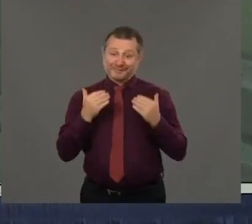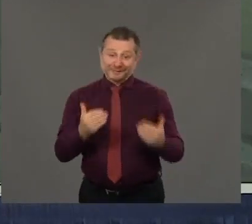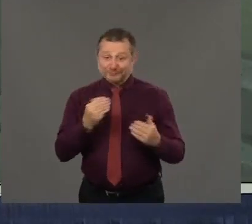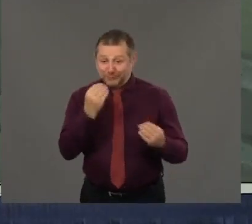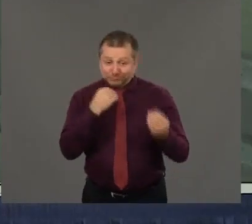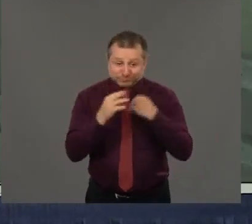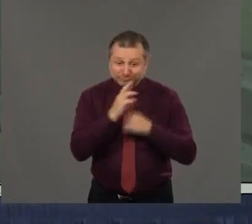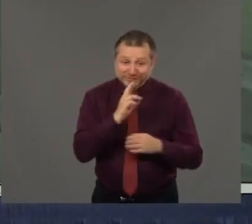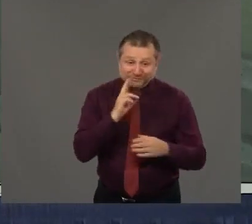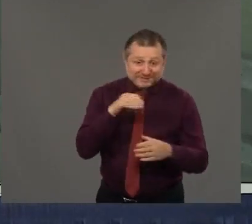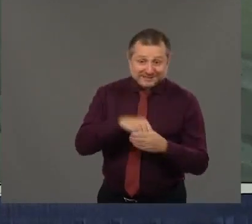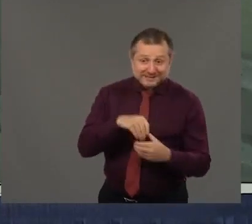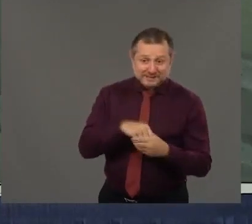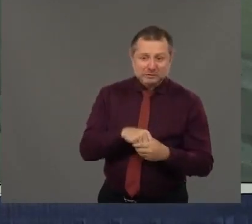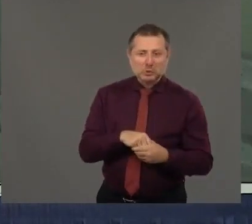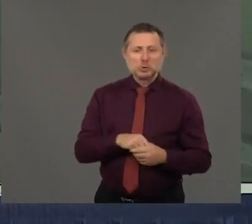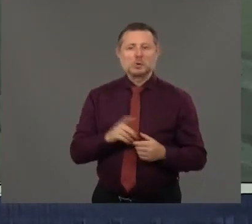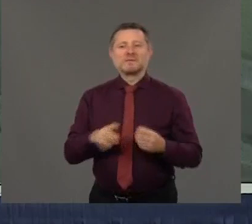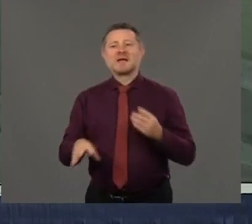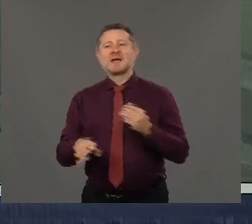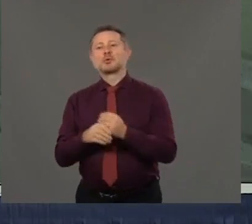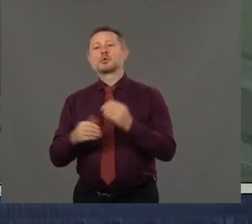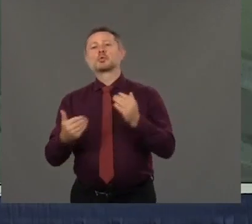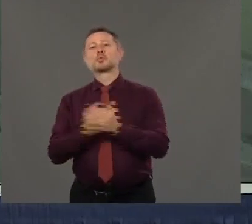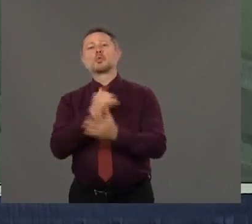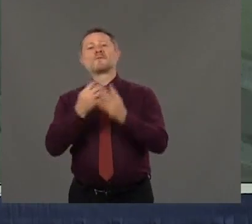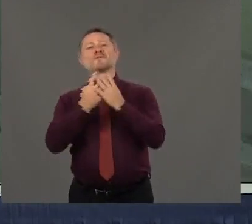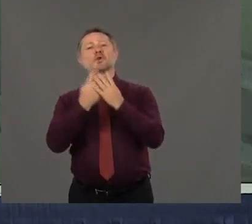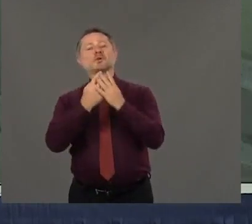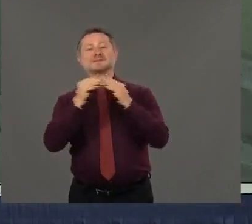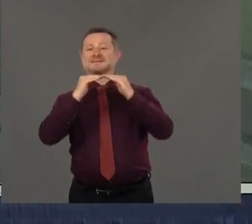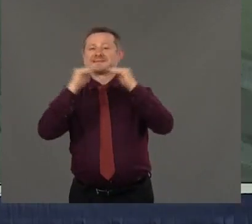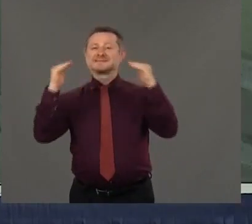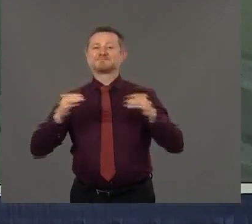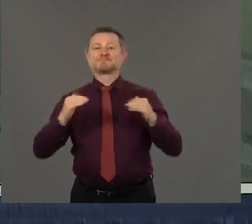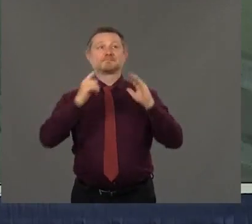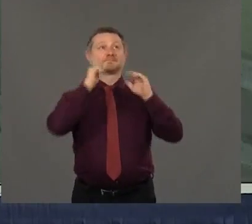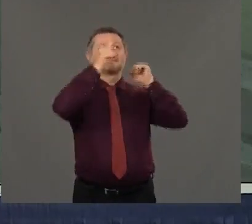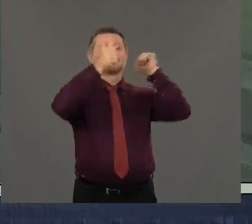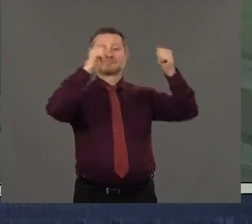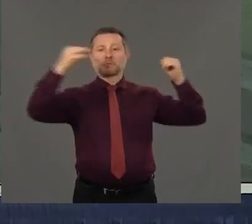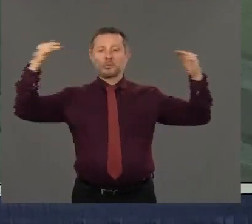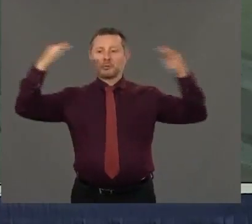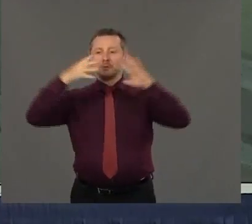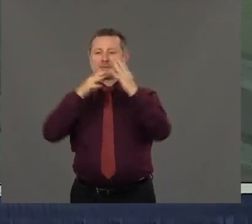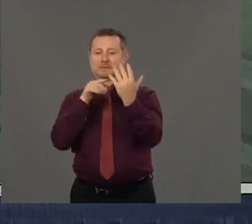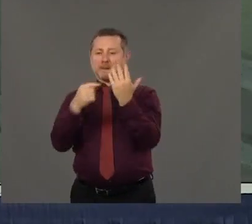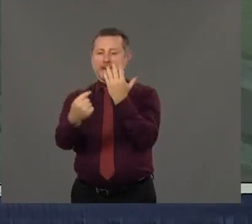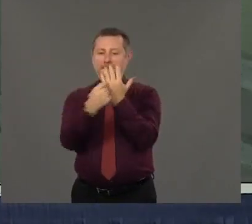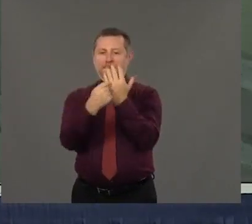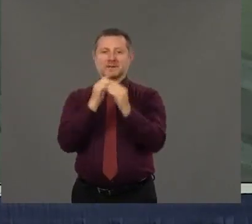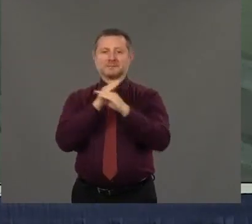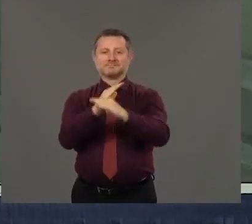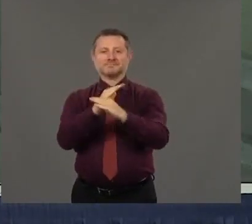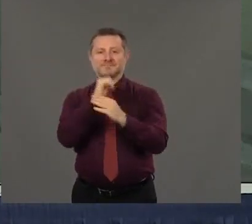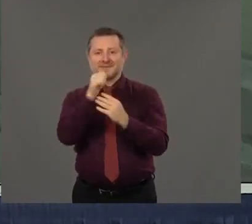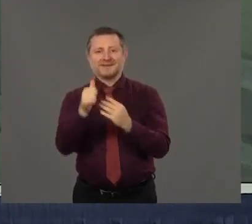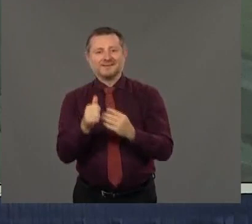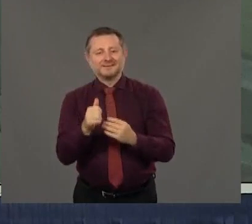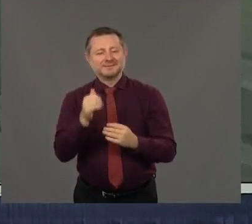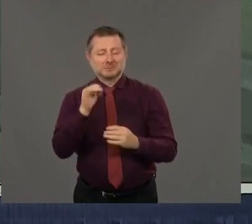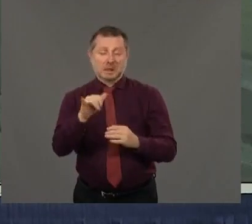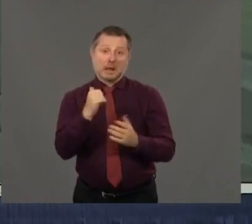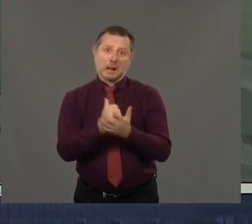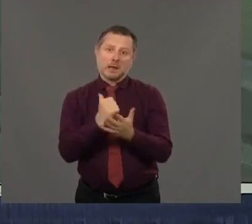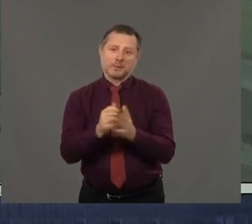done a lot of work on the air filtration system. With the filters can actually, I think, make a significant difference. But if it